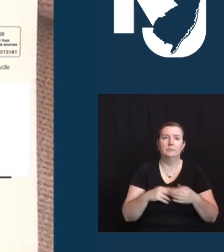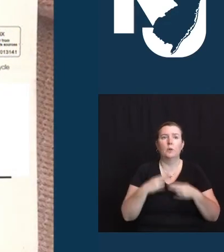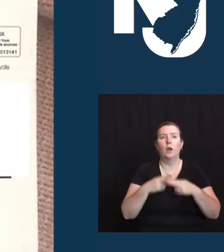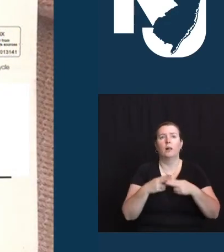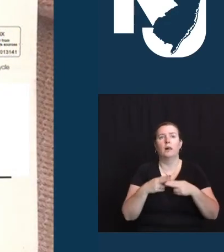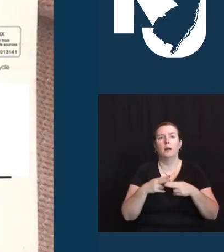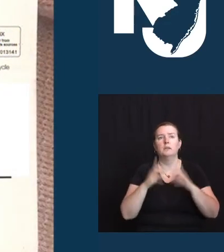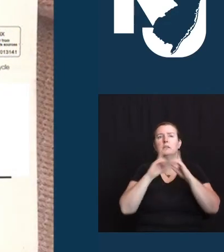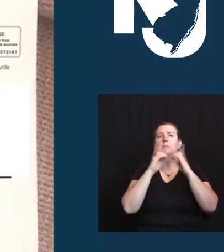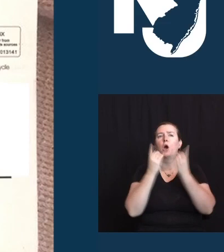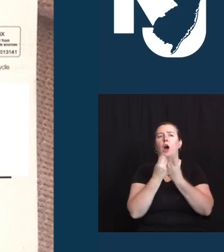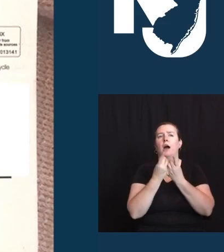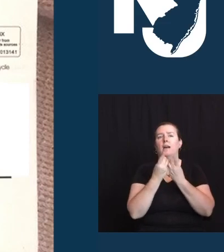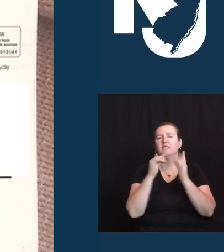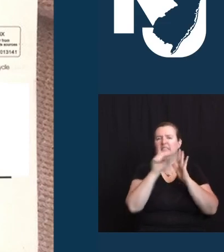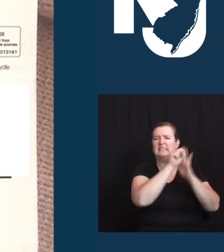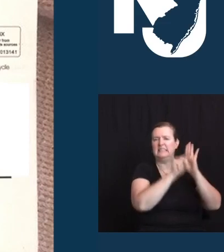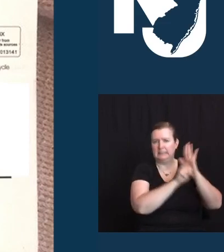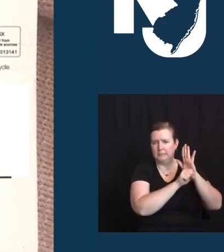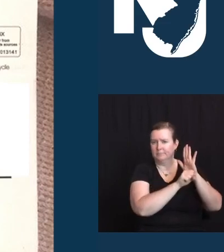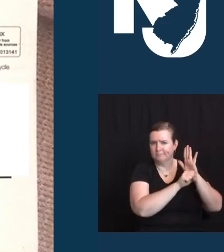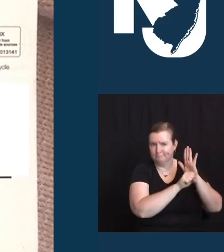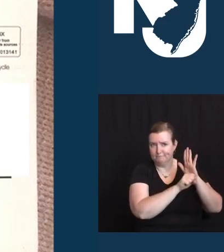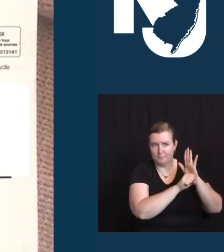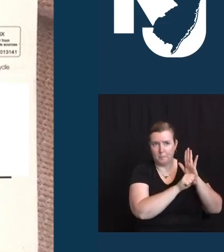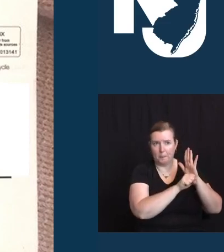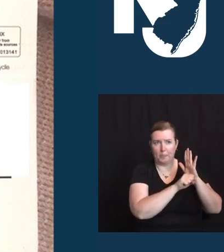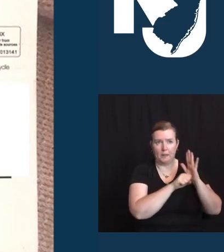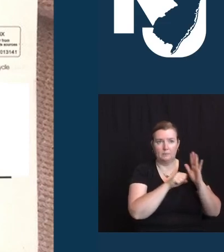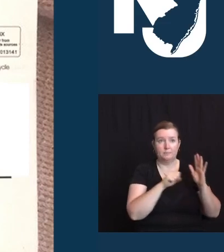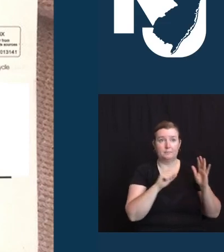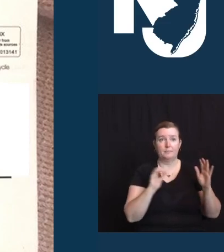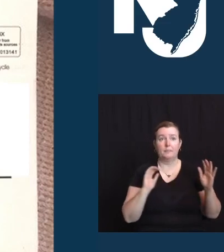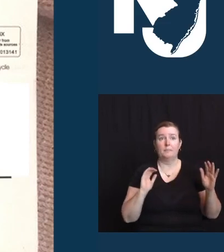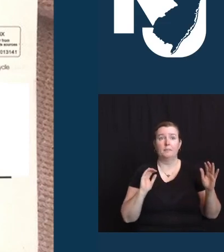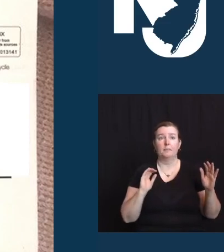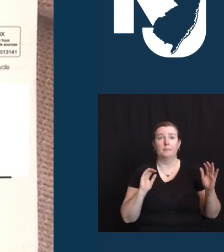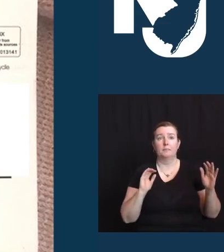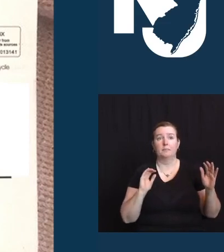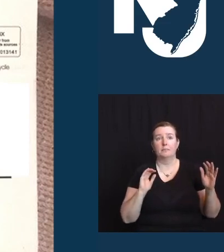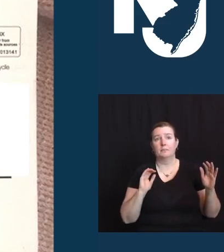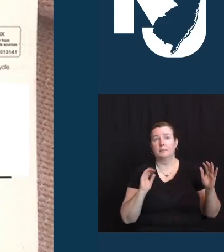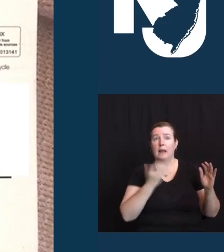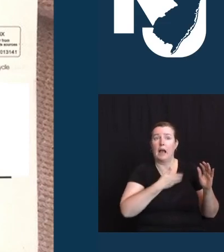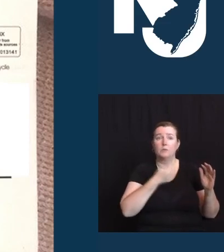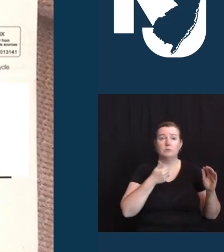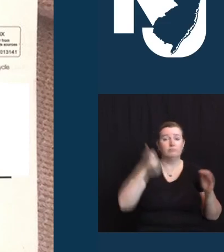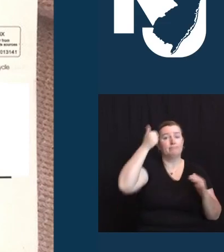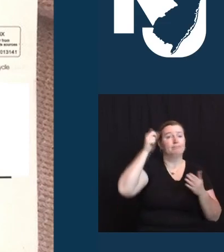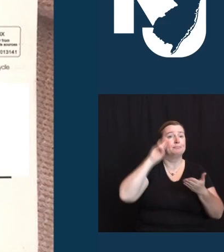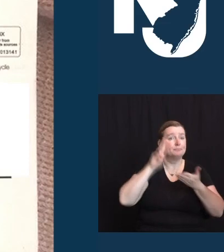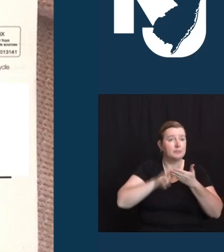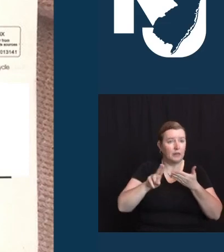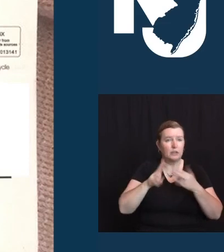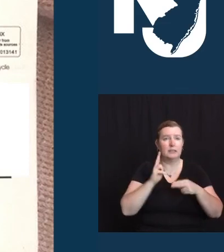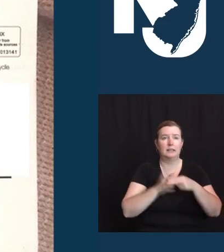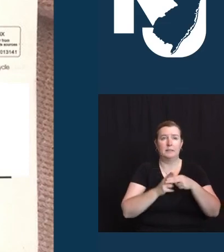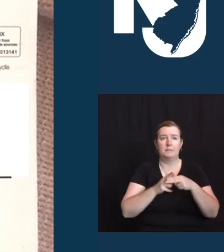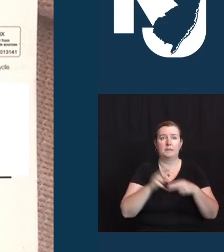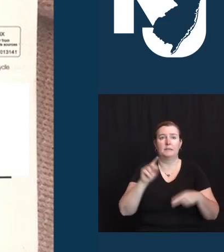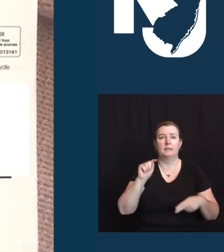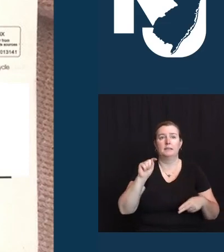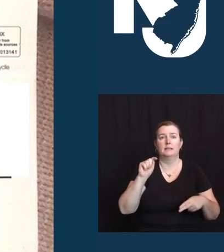out yesterday by our terrific Secretary of State, Tahisha Way, regarding this year's election. As Secretary Way